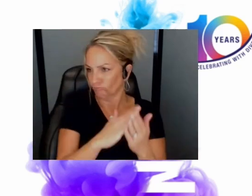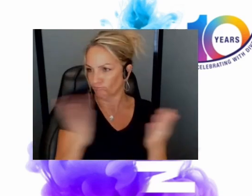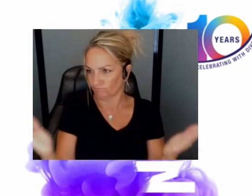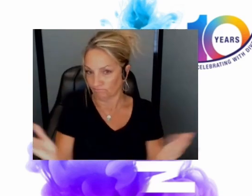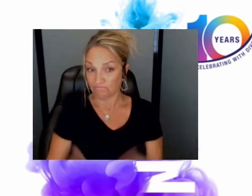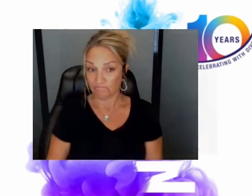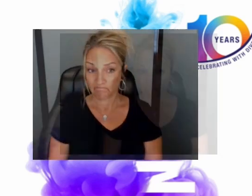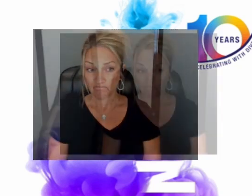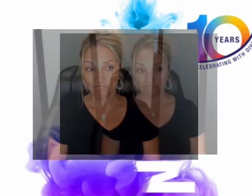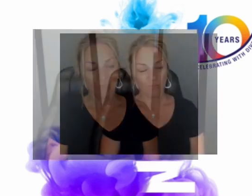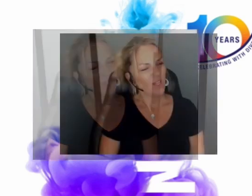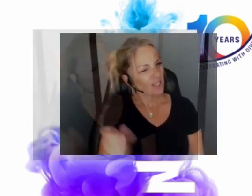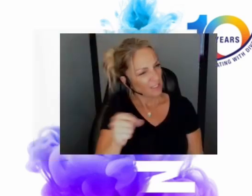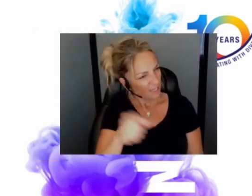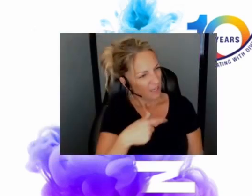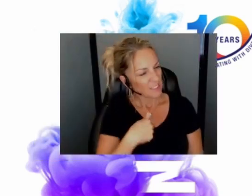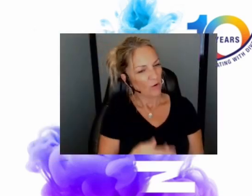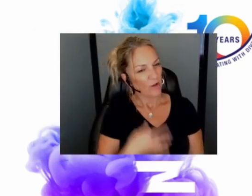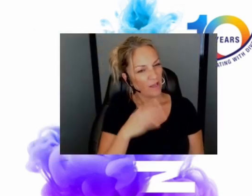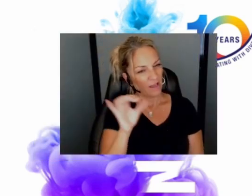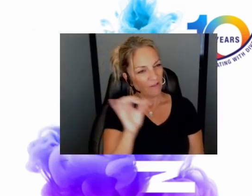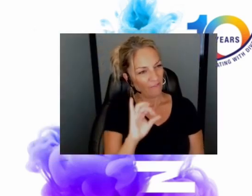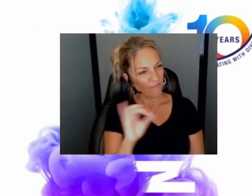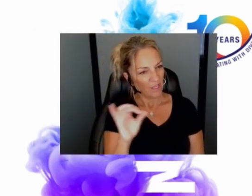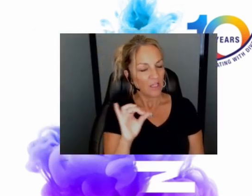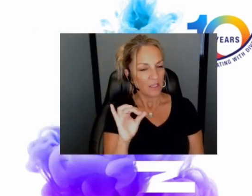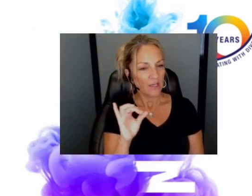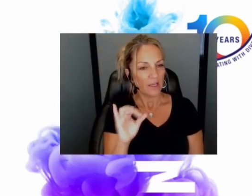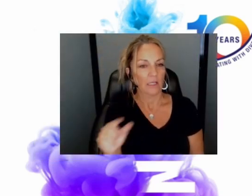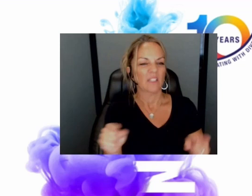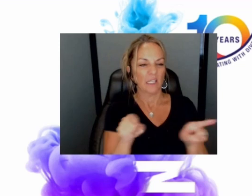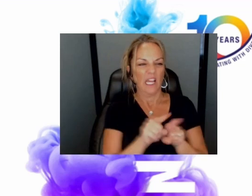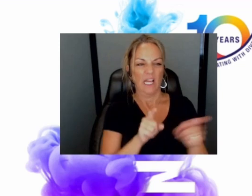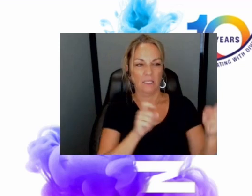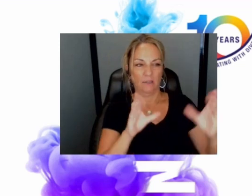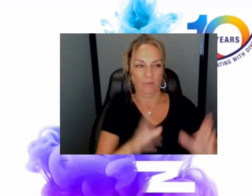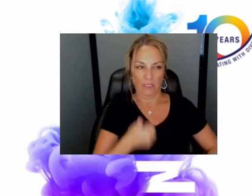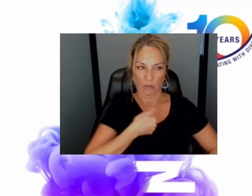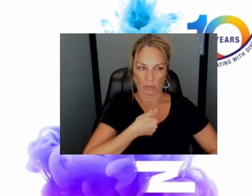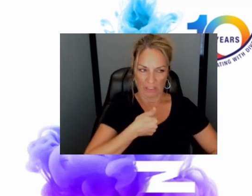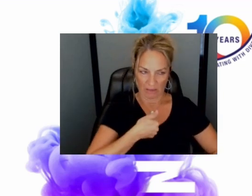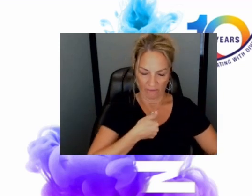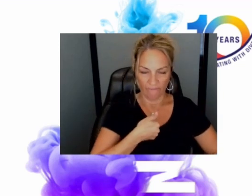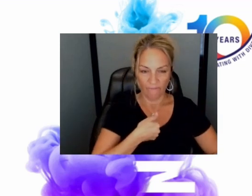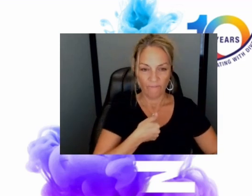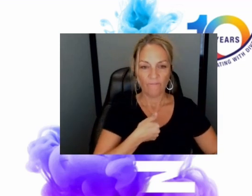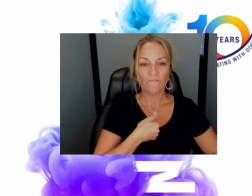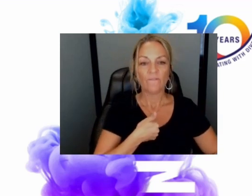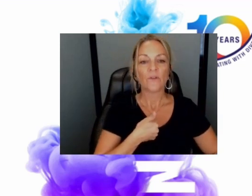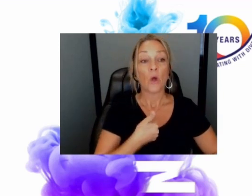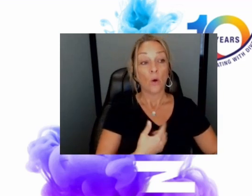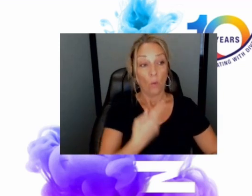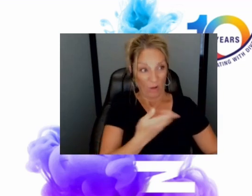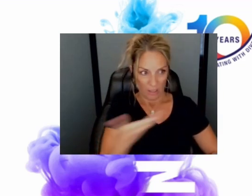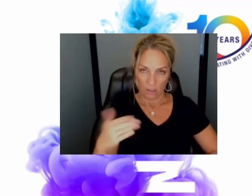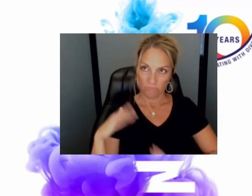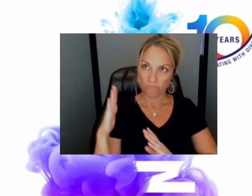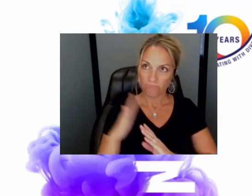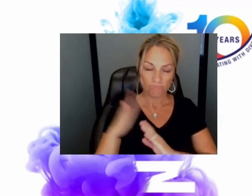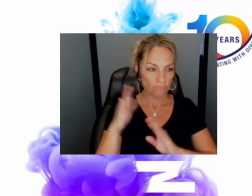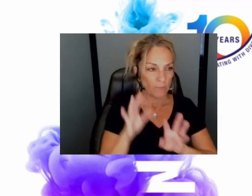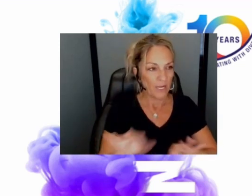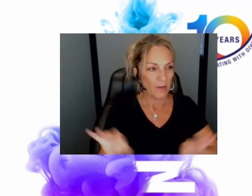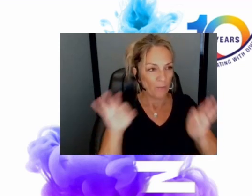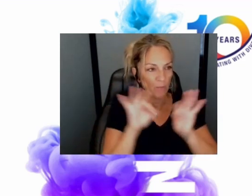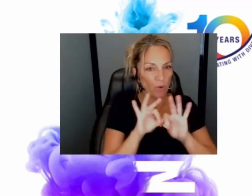Yeah, so I feel like as a manager myself, I think one thing that's super important is for